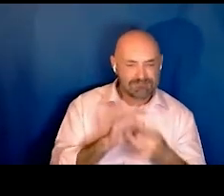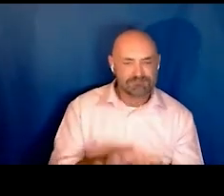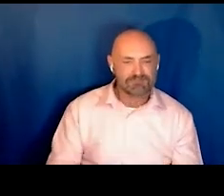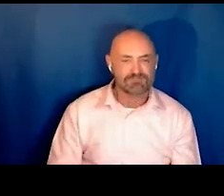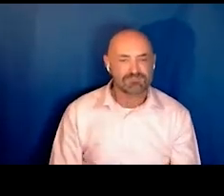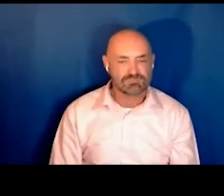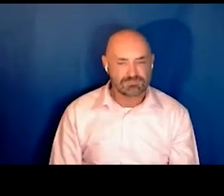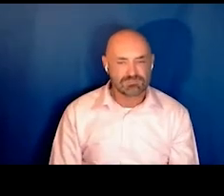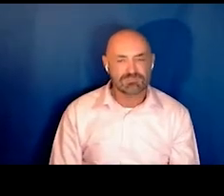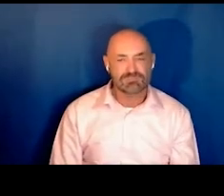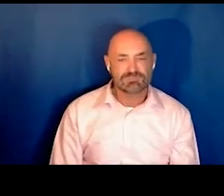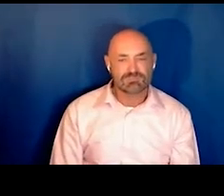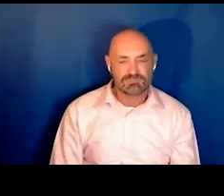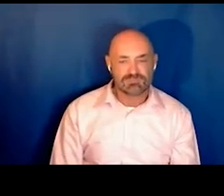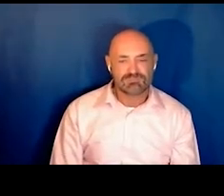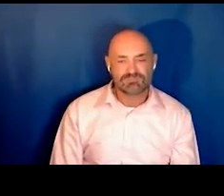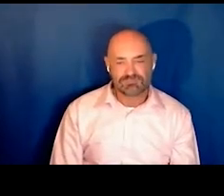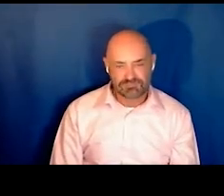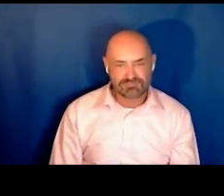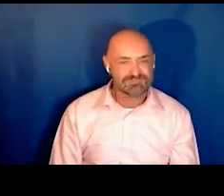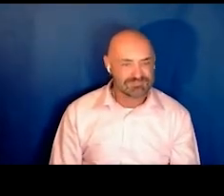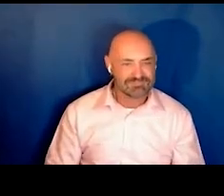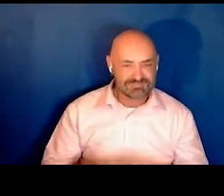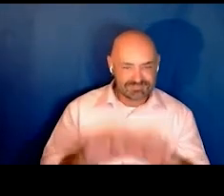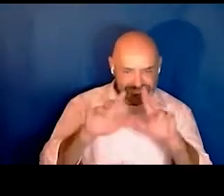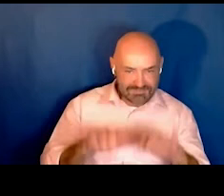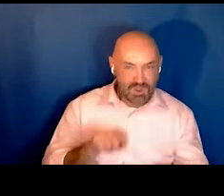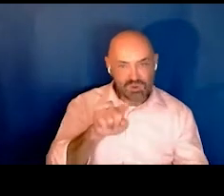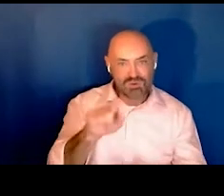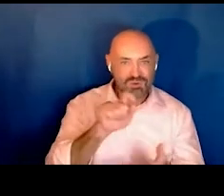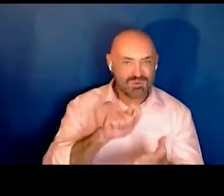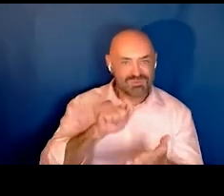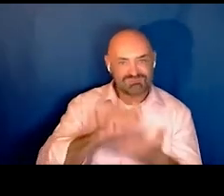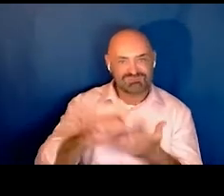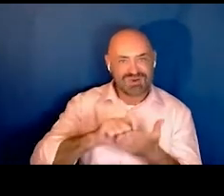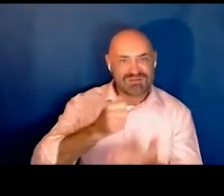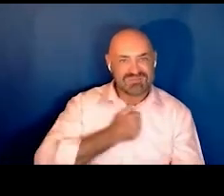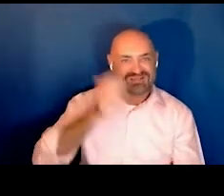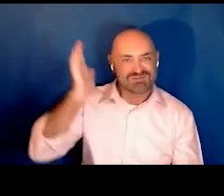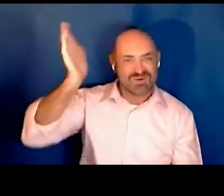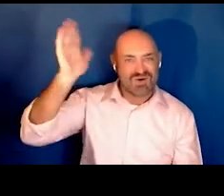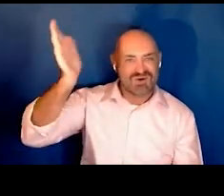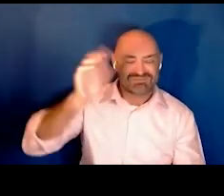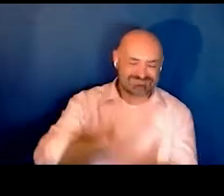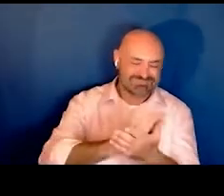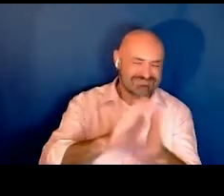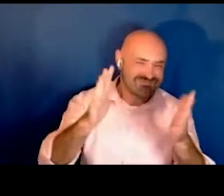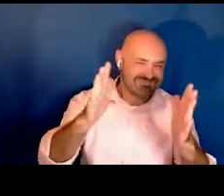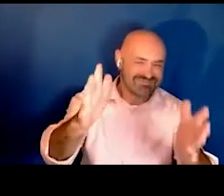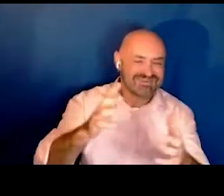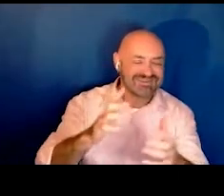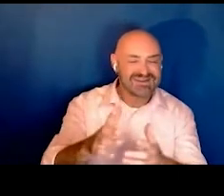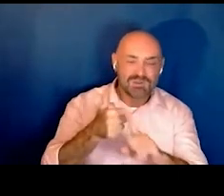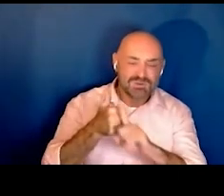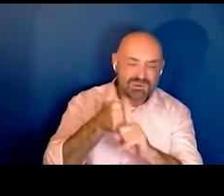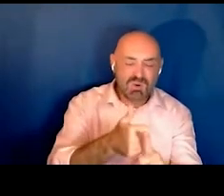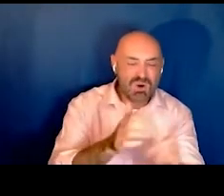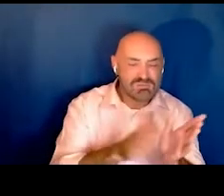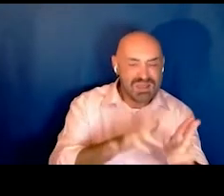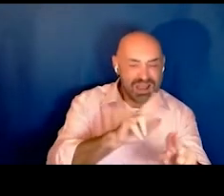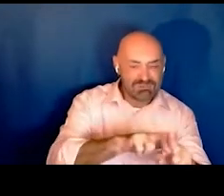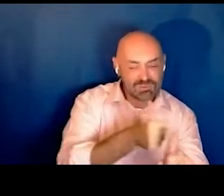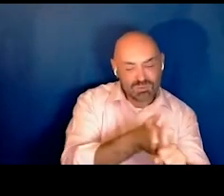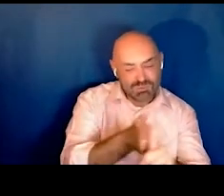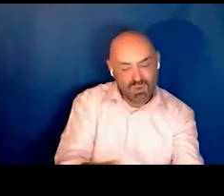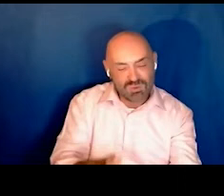sharing information. I feel like you're writing my talk for me. This is fantastic. Supporting parents to support their children and young